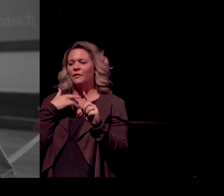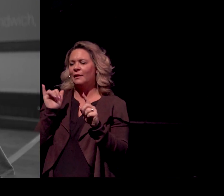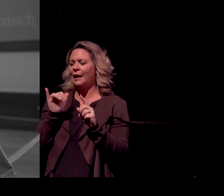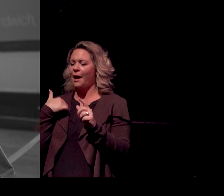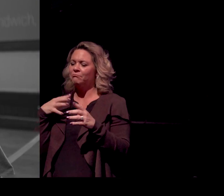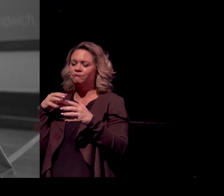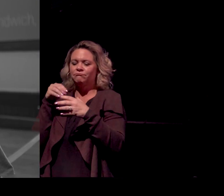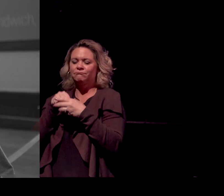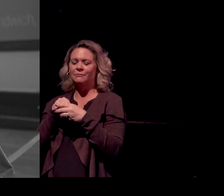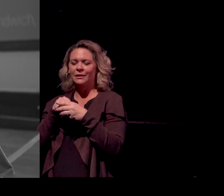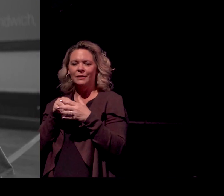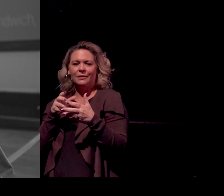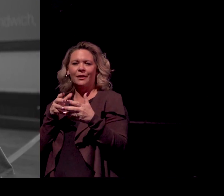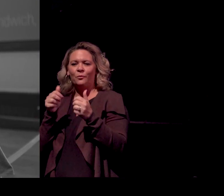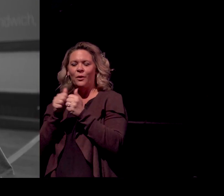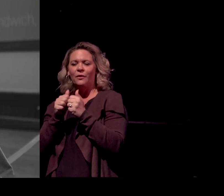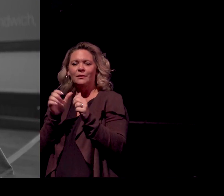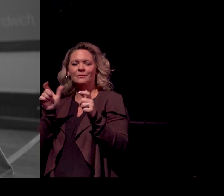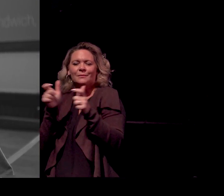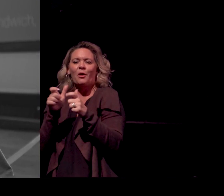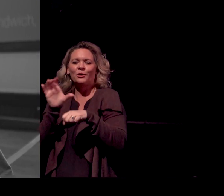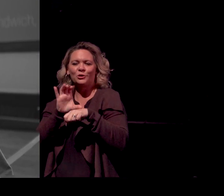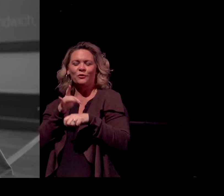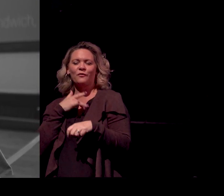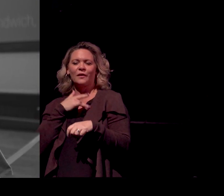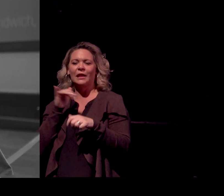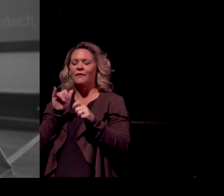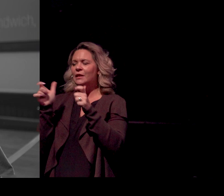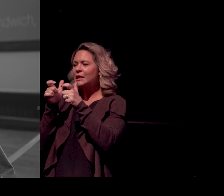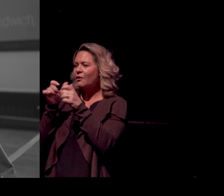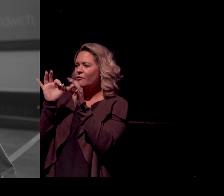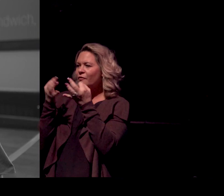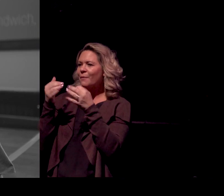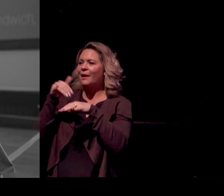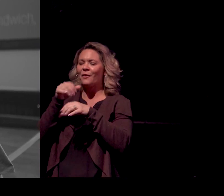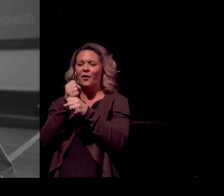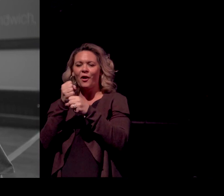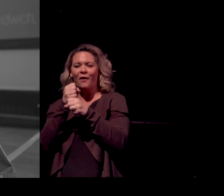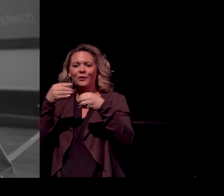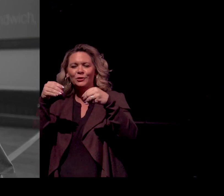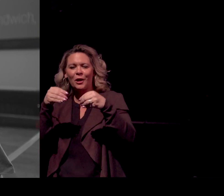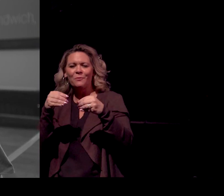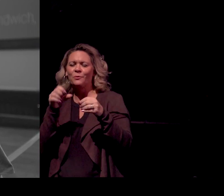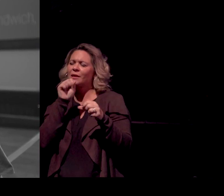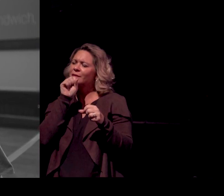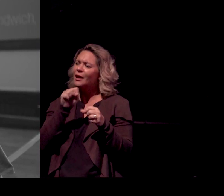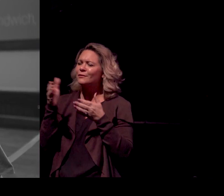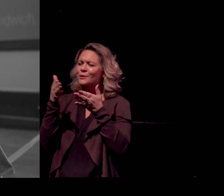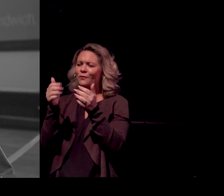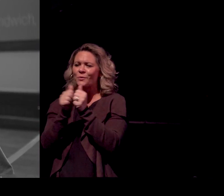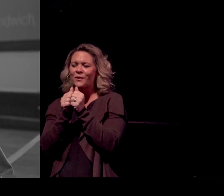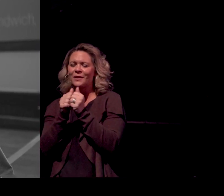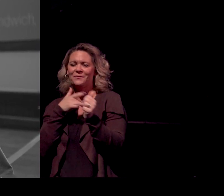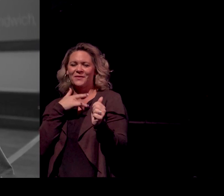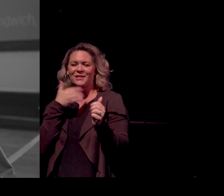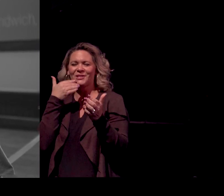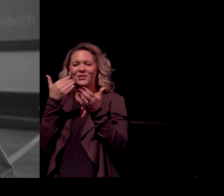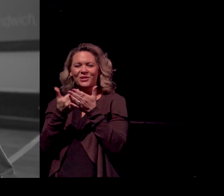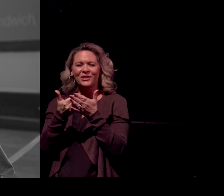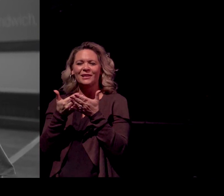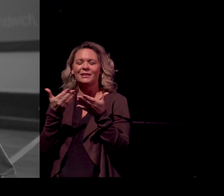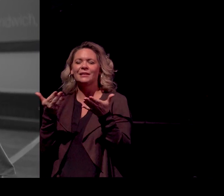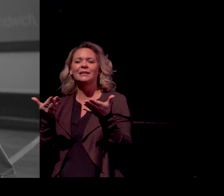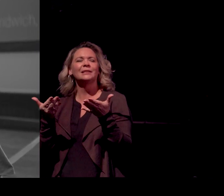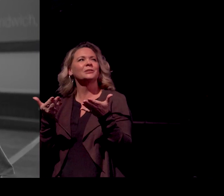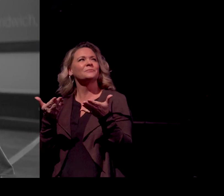in and build like that kind of small church feeling. We have a little family here at the coffee shop that we really like serving with, and it just